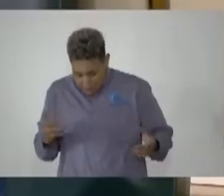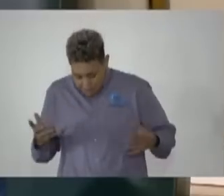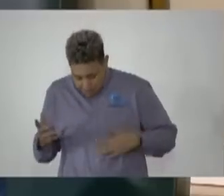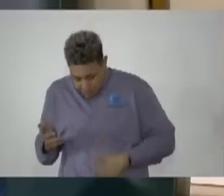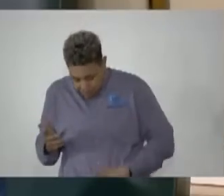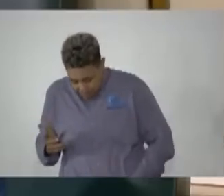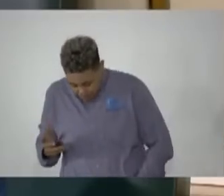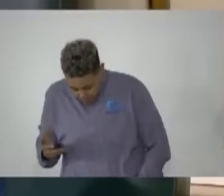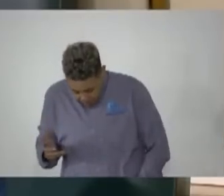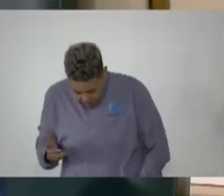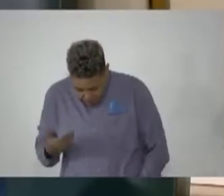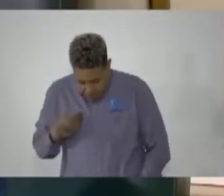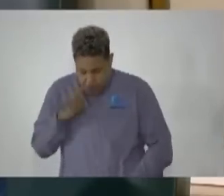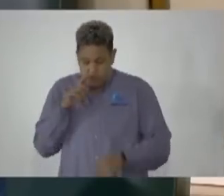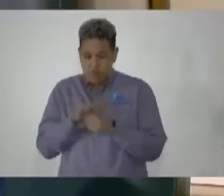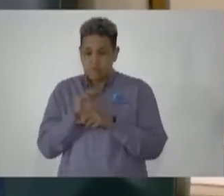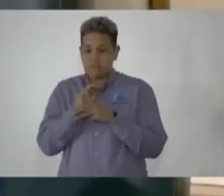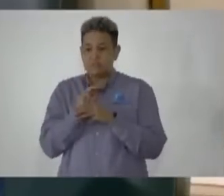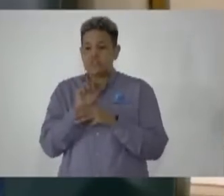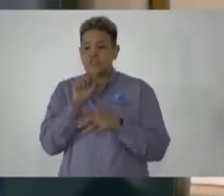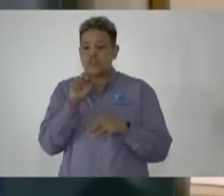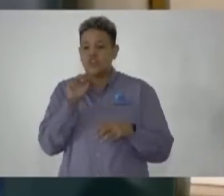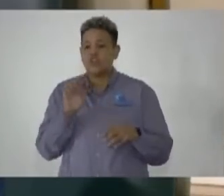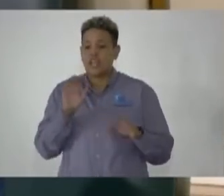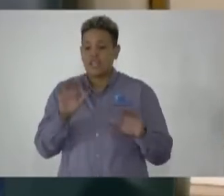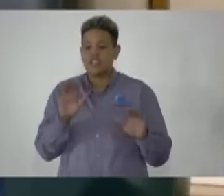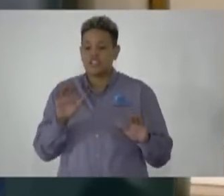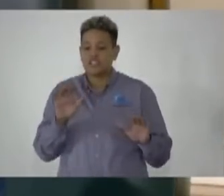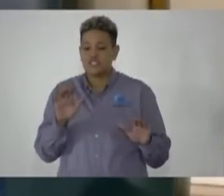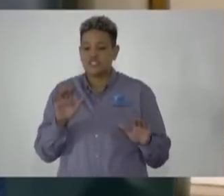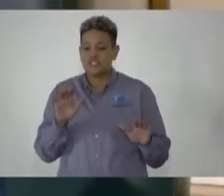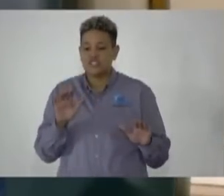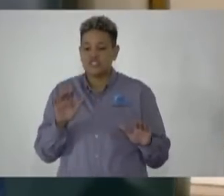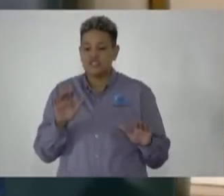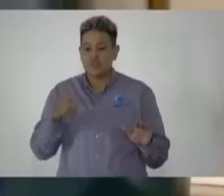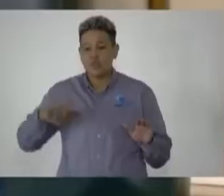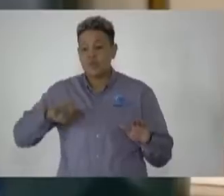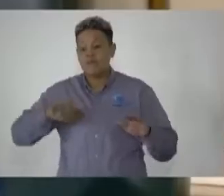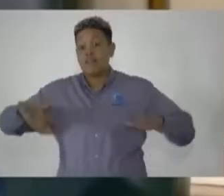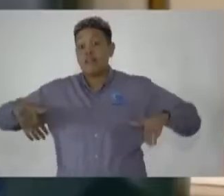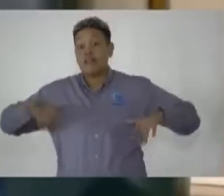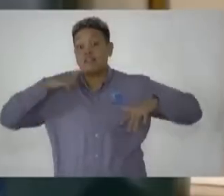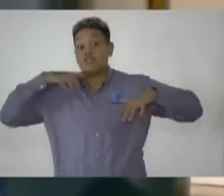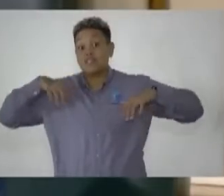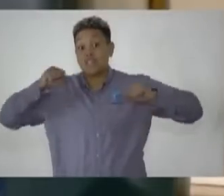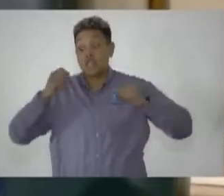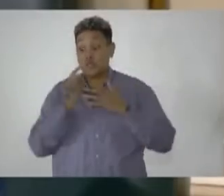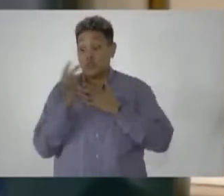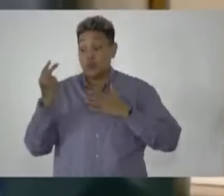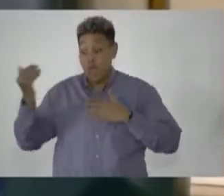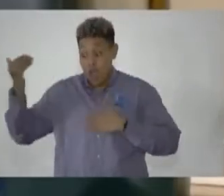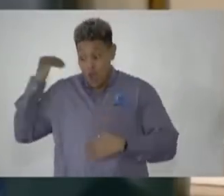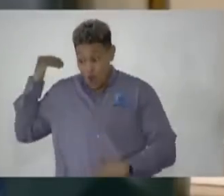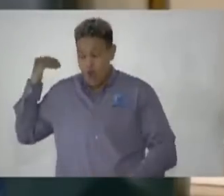I had promised Minister Grange that, as we had not taken it 2 weeks ago,